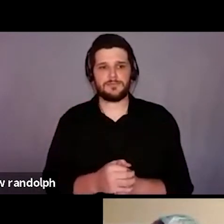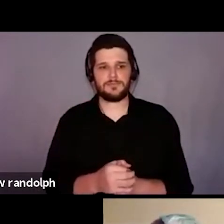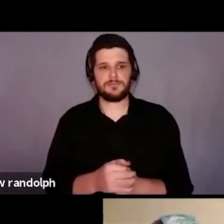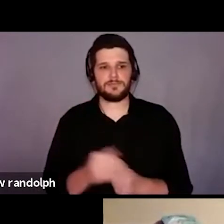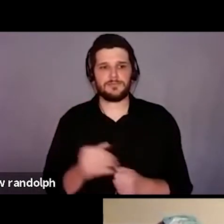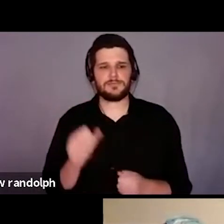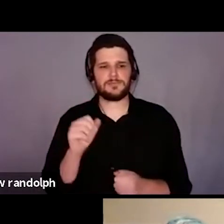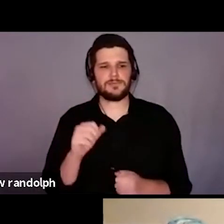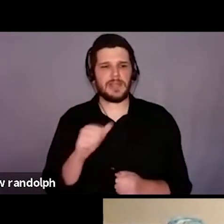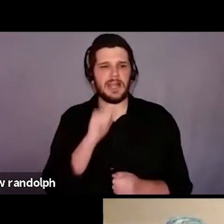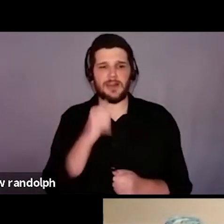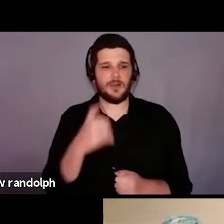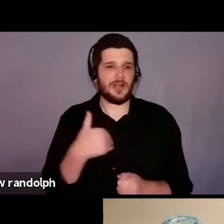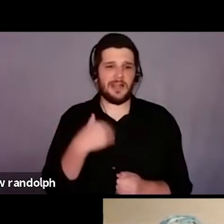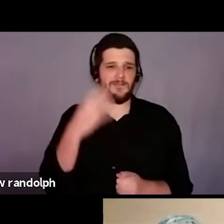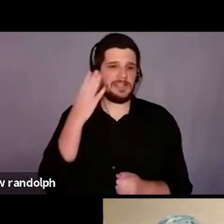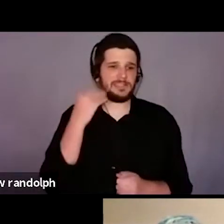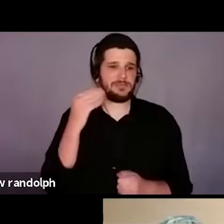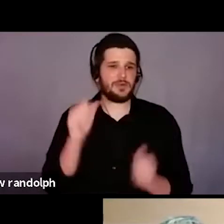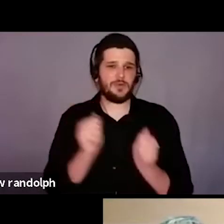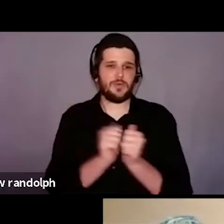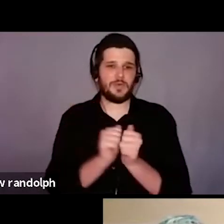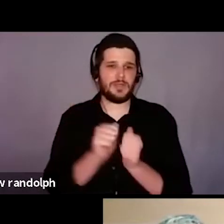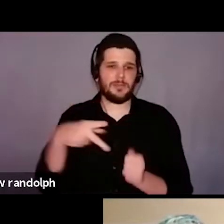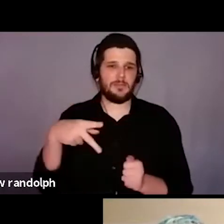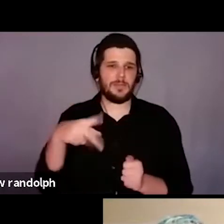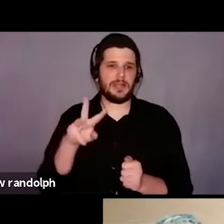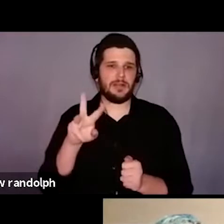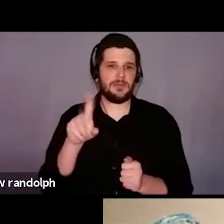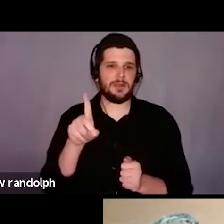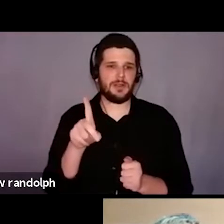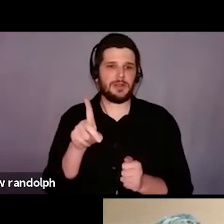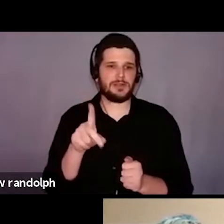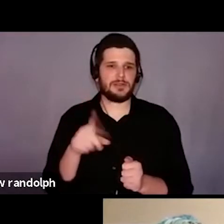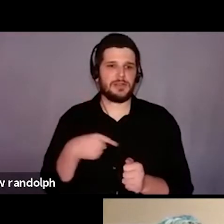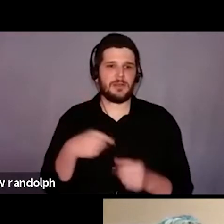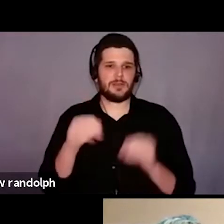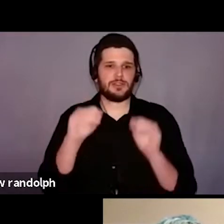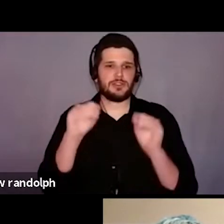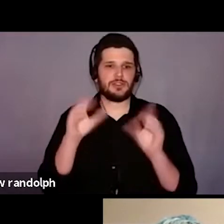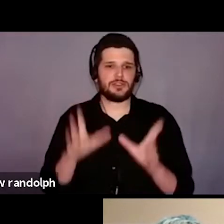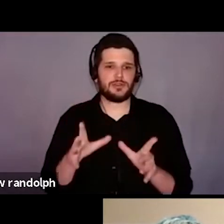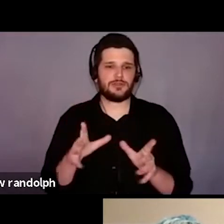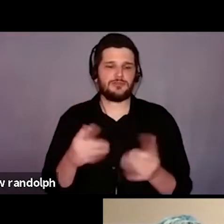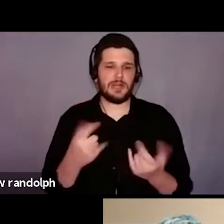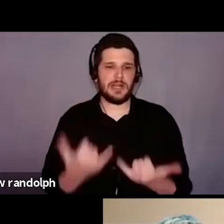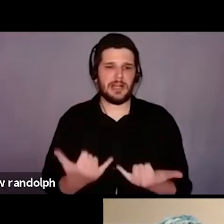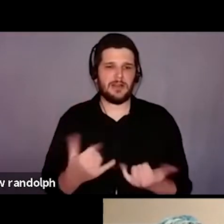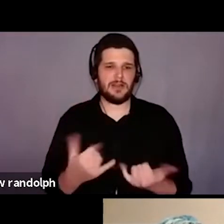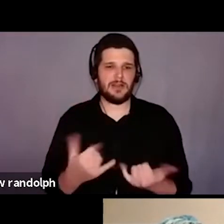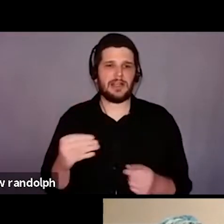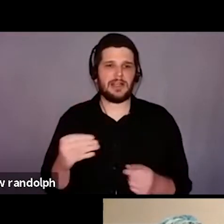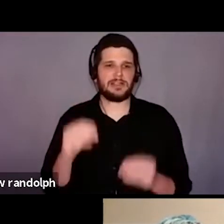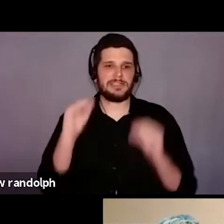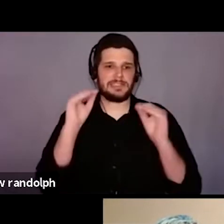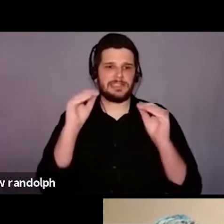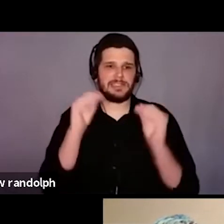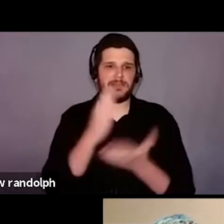I don't have experience with PWD. I'm a student at the moment and also teaching